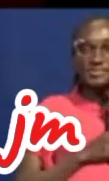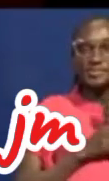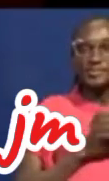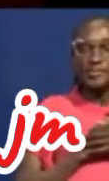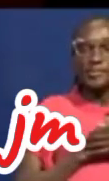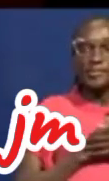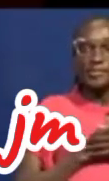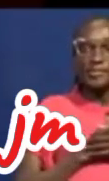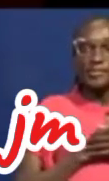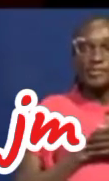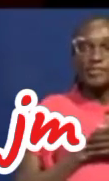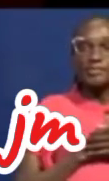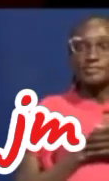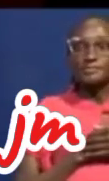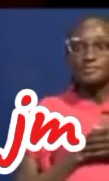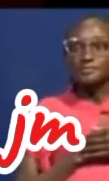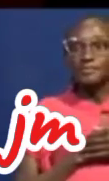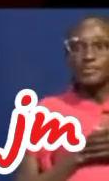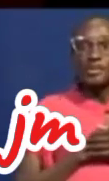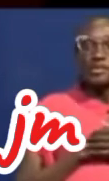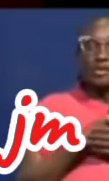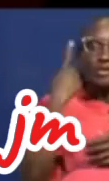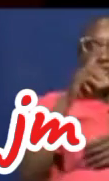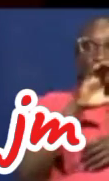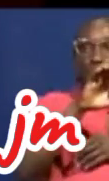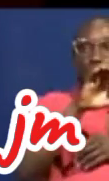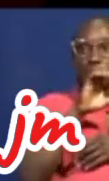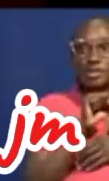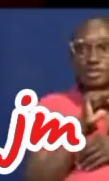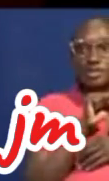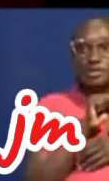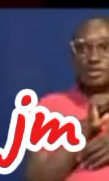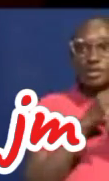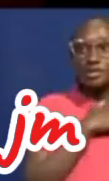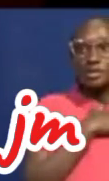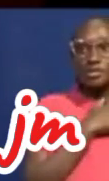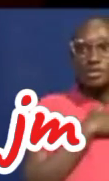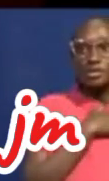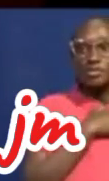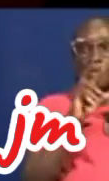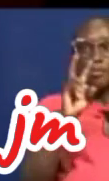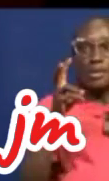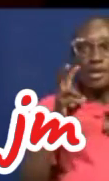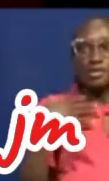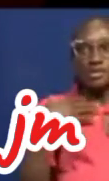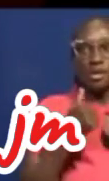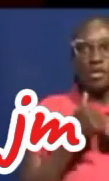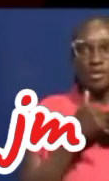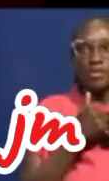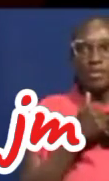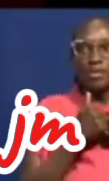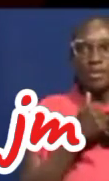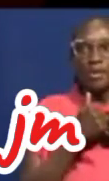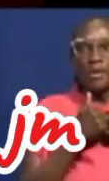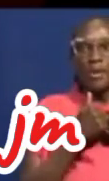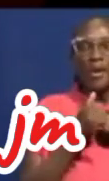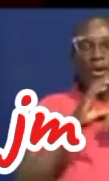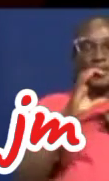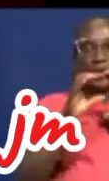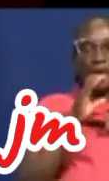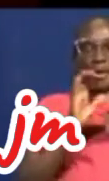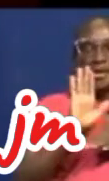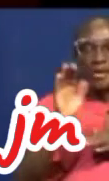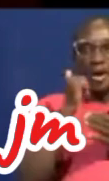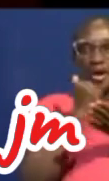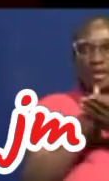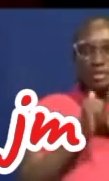for the CS in charge of matters health to communicate to your